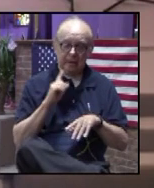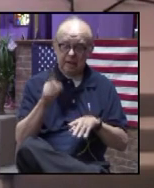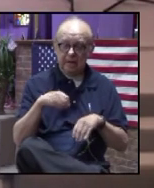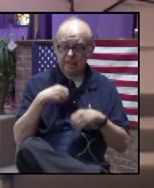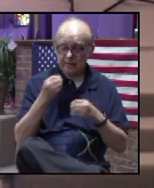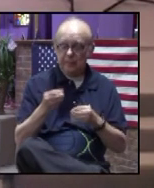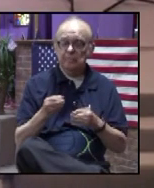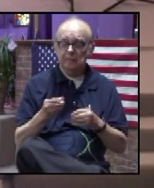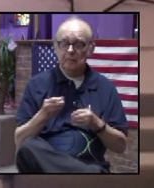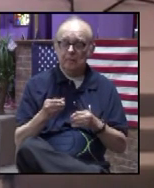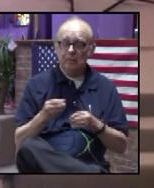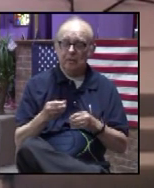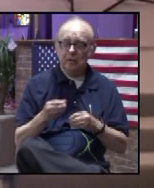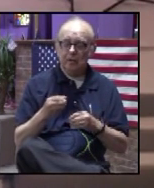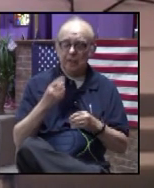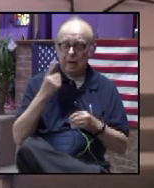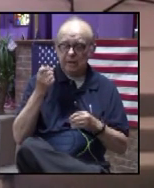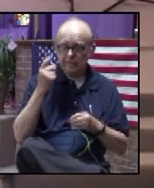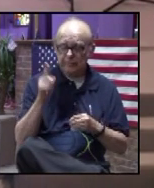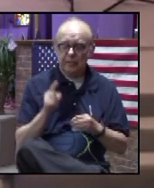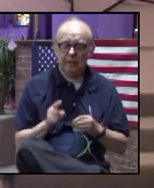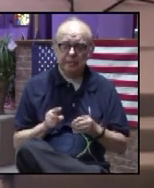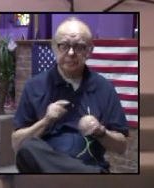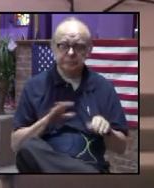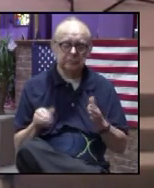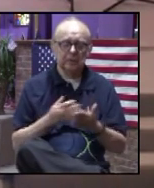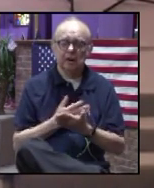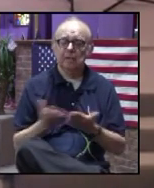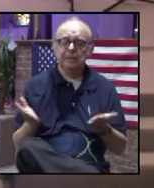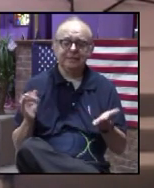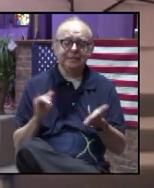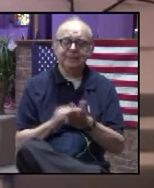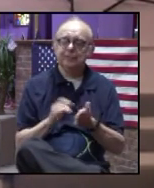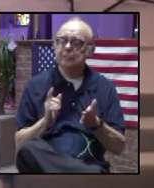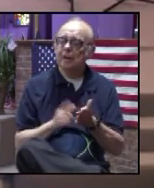for. That he can do the things that sometimes